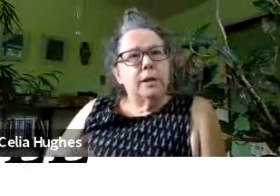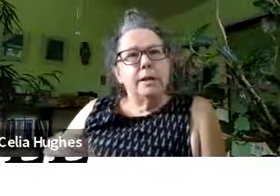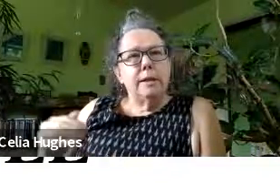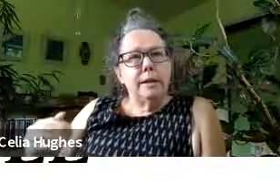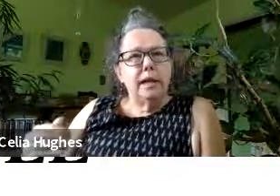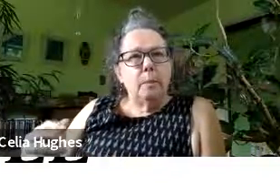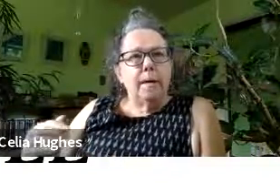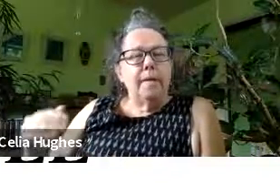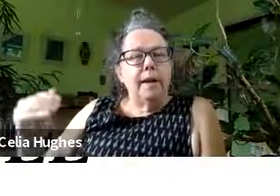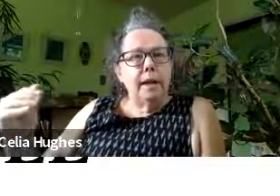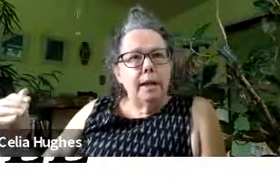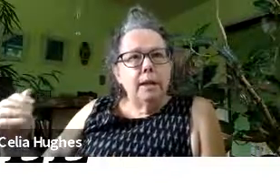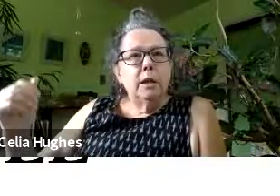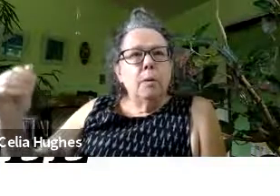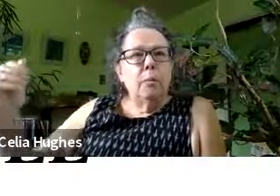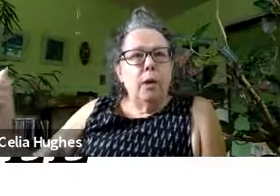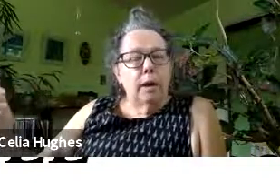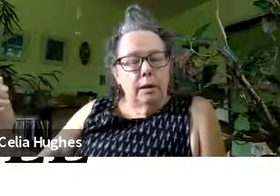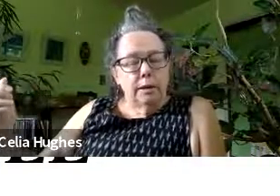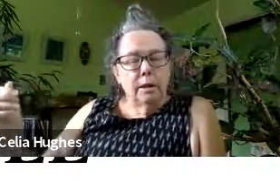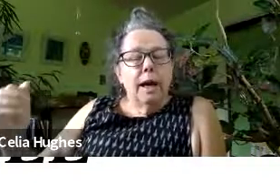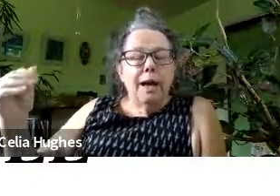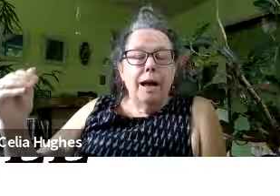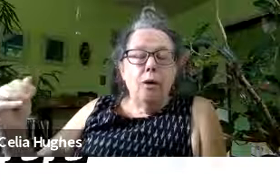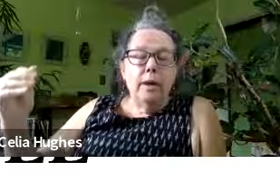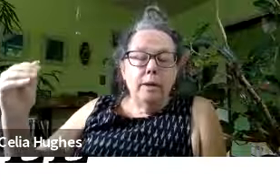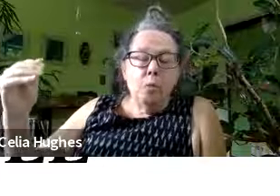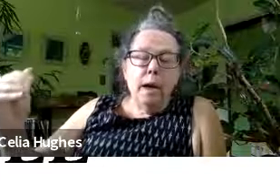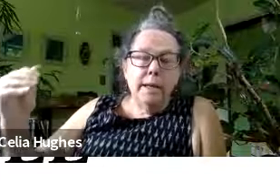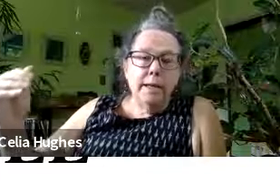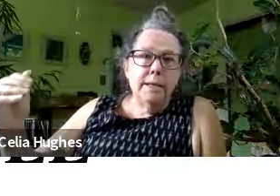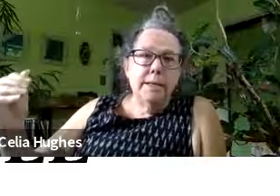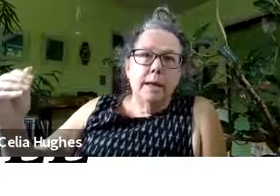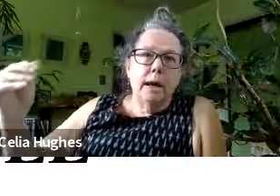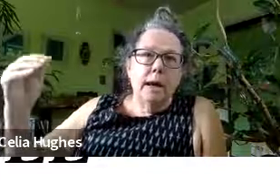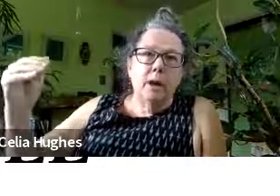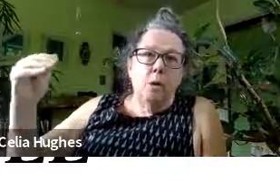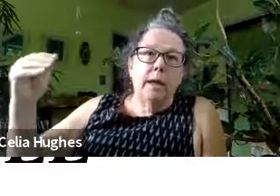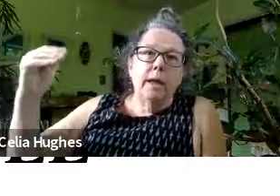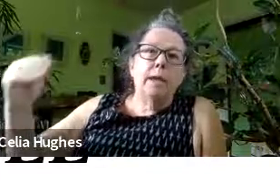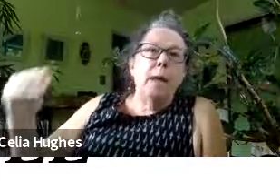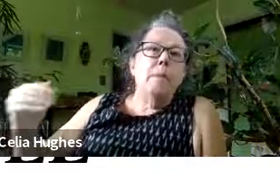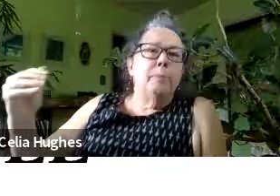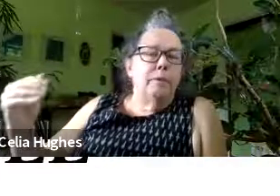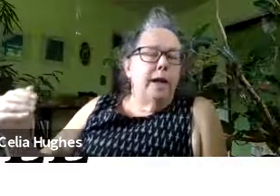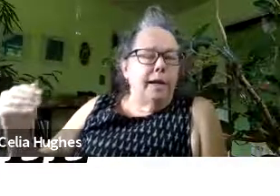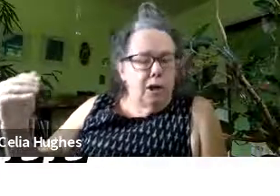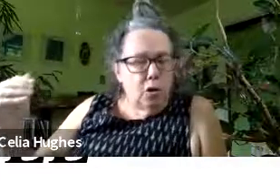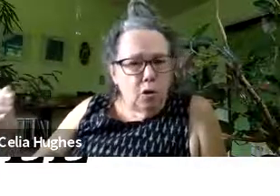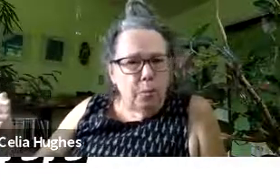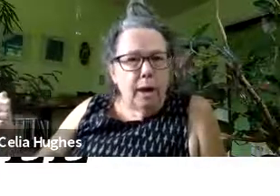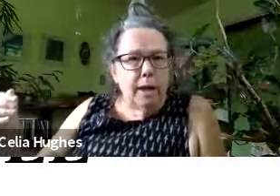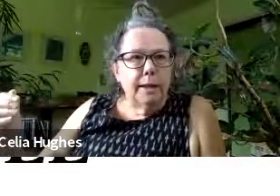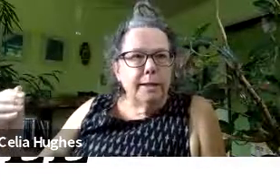It's really thinking about the end product. What is, you know, am I providing